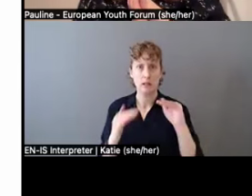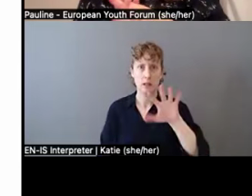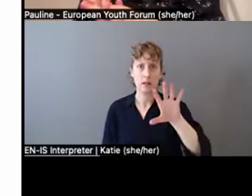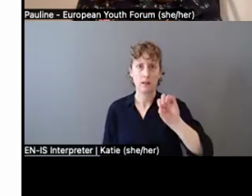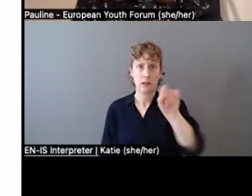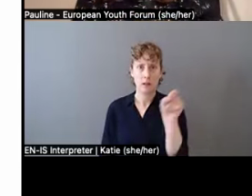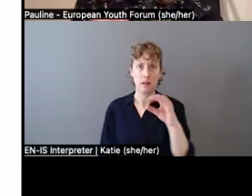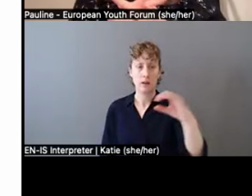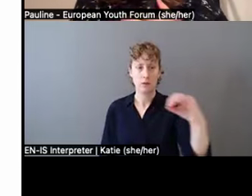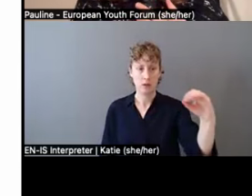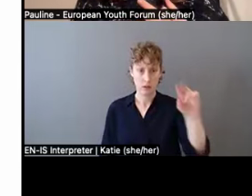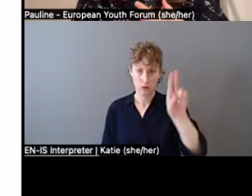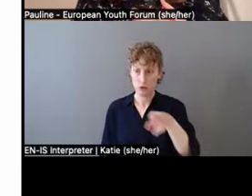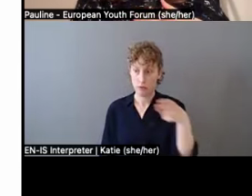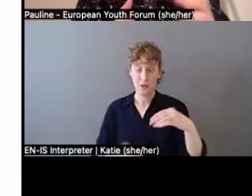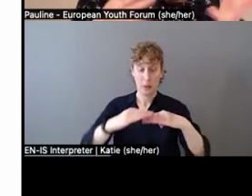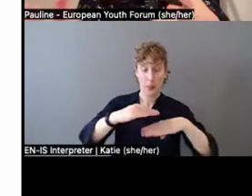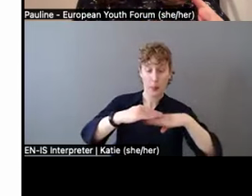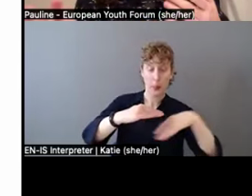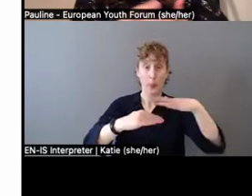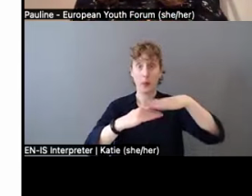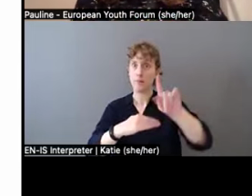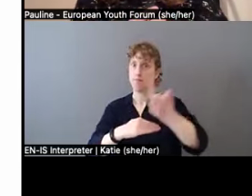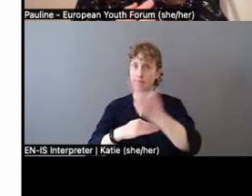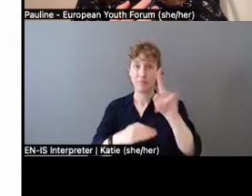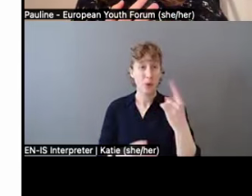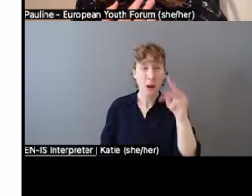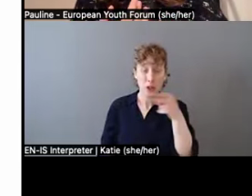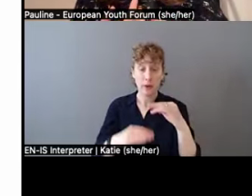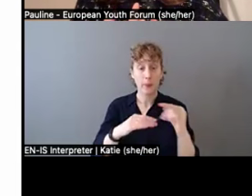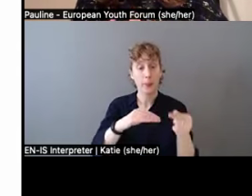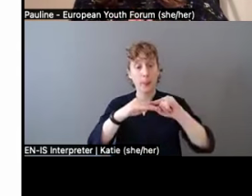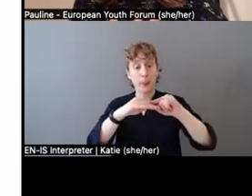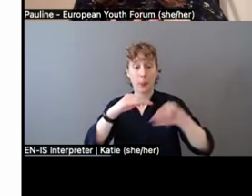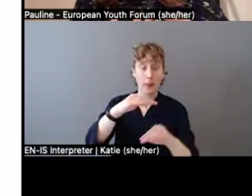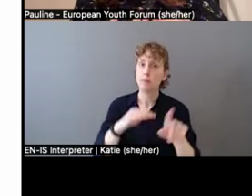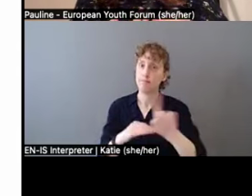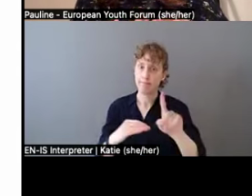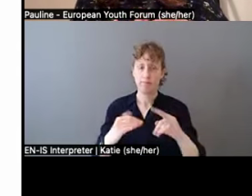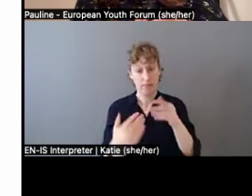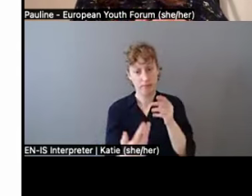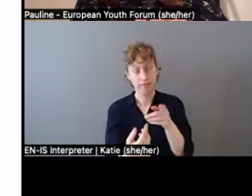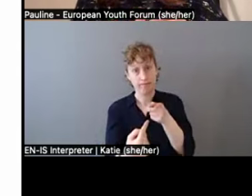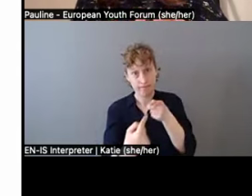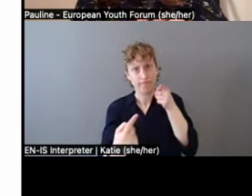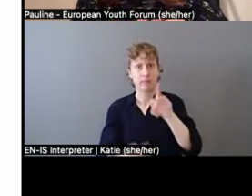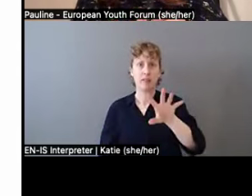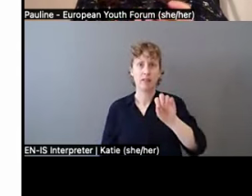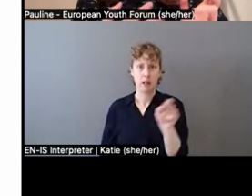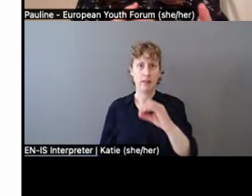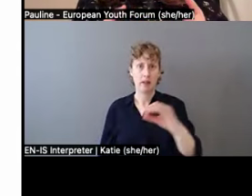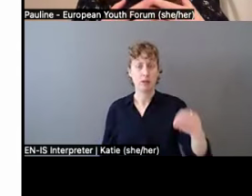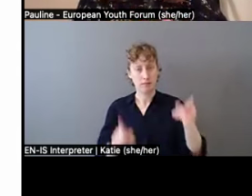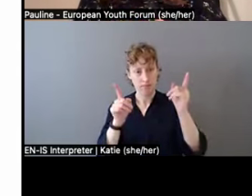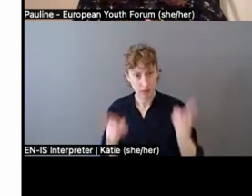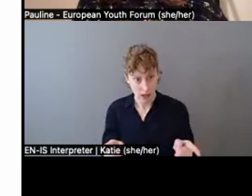be 50,000 euros. So make sure that it matches this amount. And then, of course, try to give yourself time to check